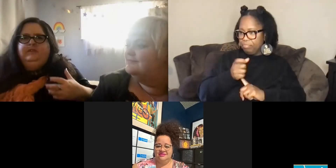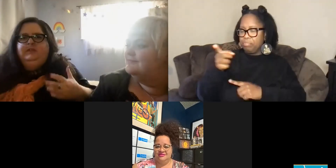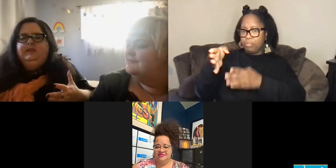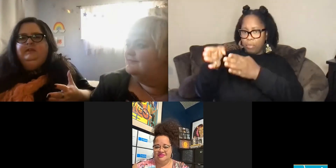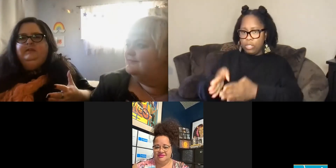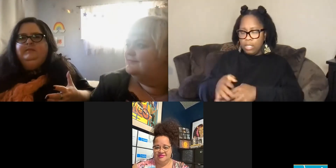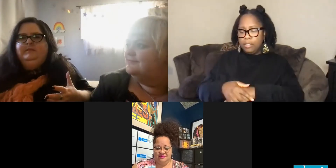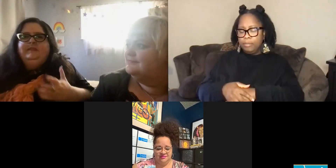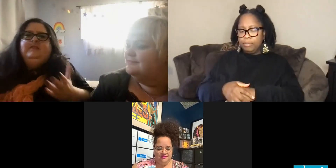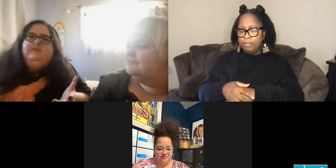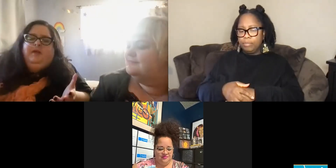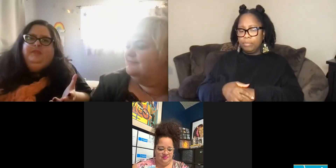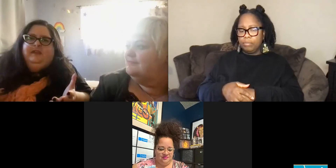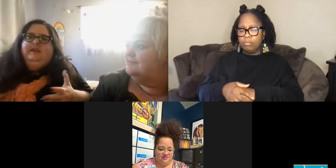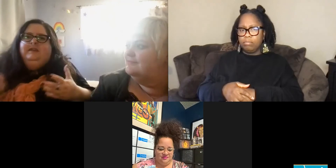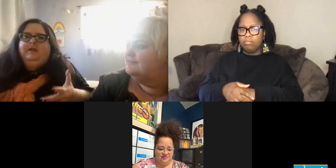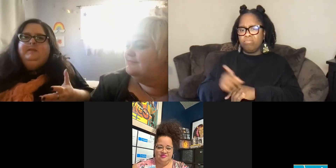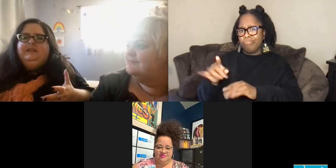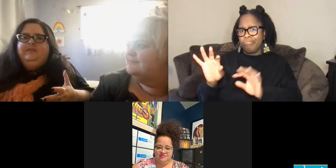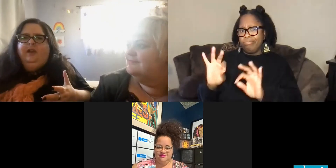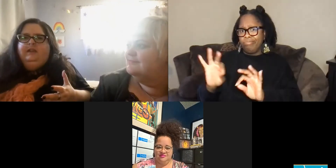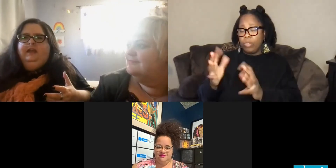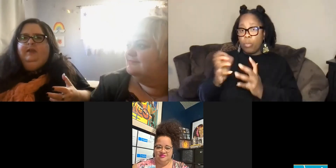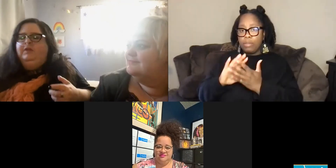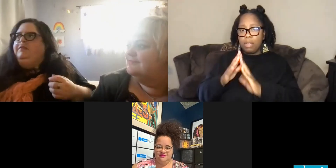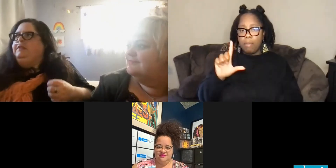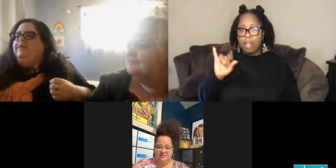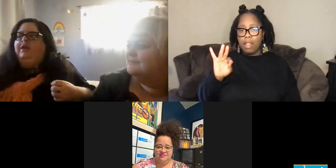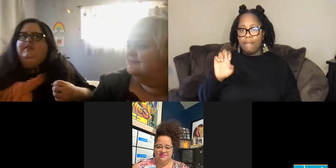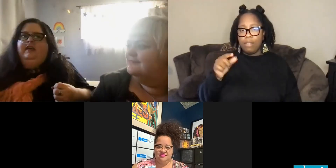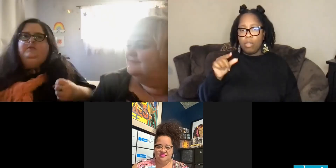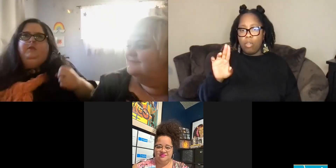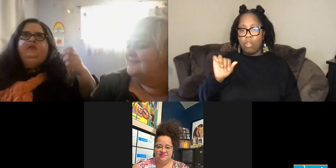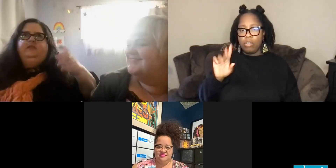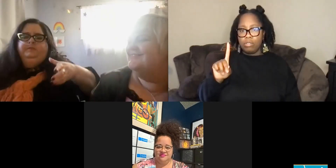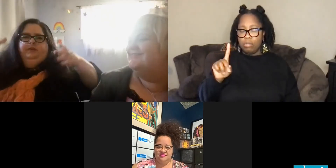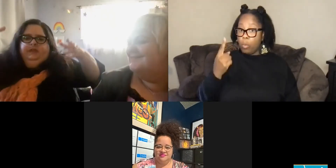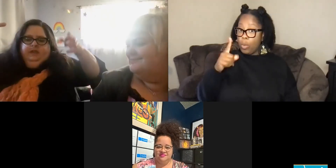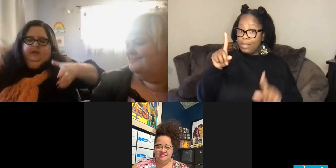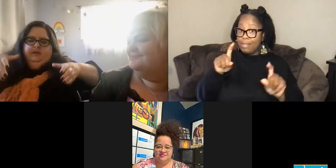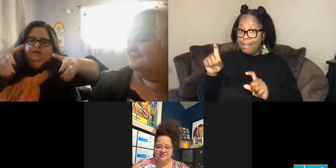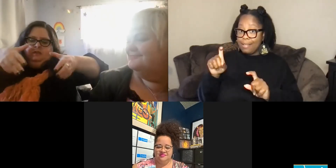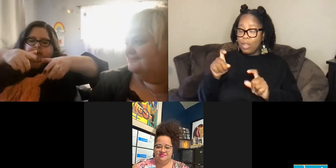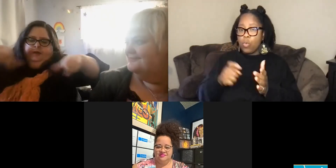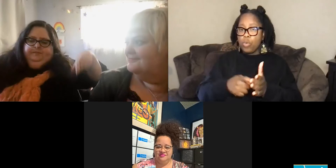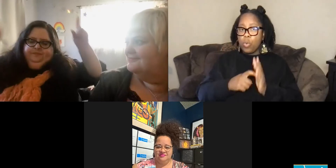was doing such a small thing. They wanted to be a lifeguard. And one of the lifeguard tests requires you to put like a